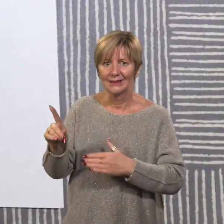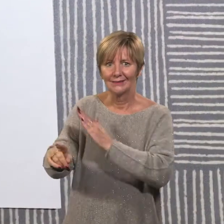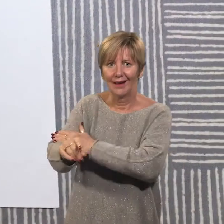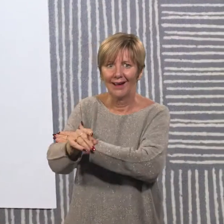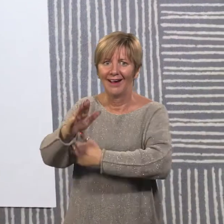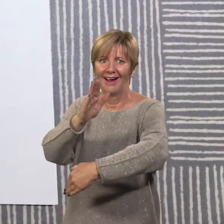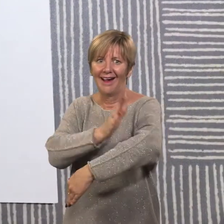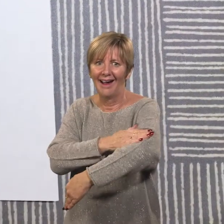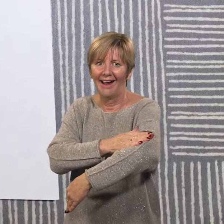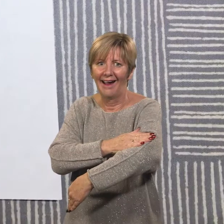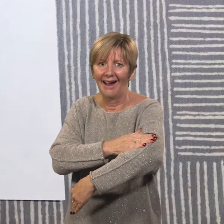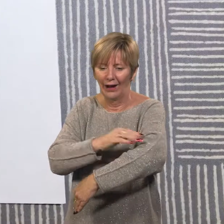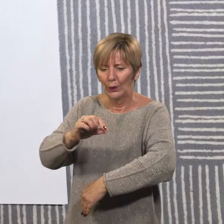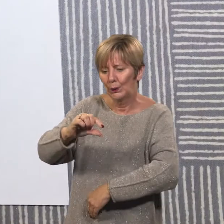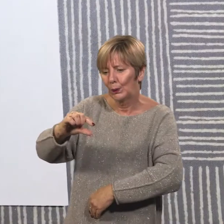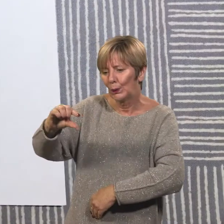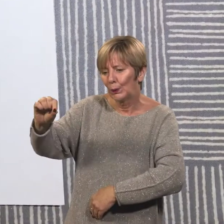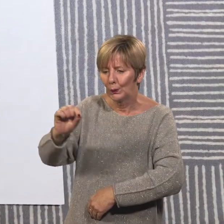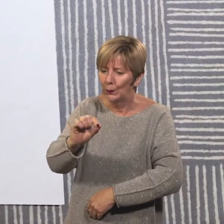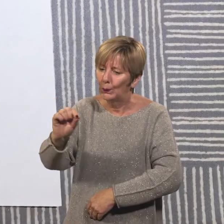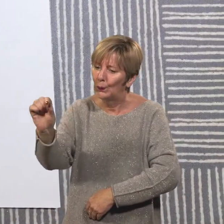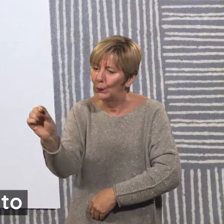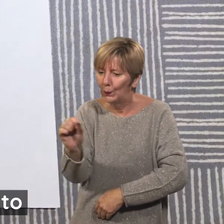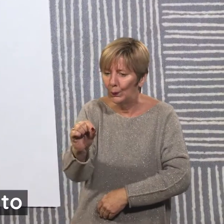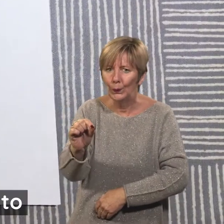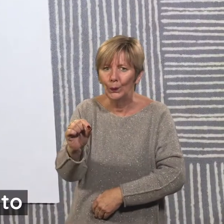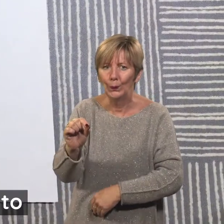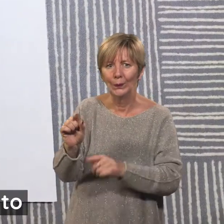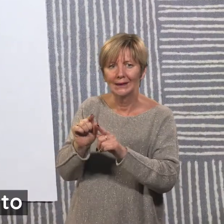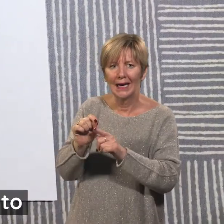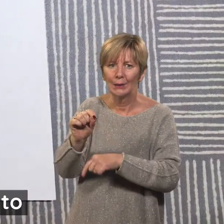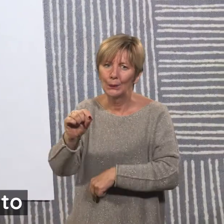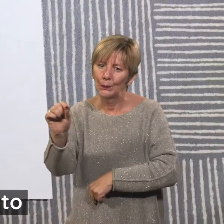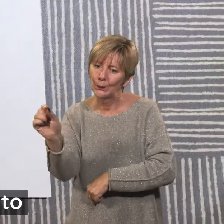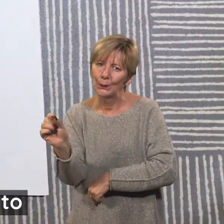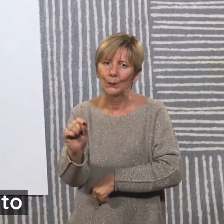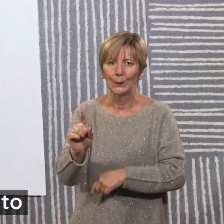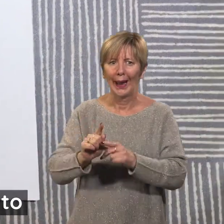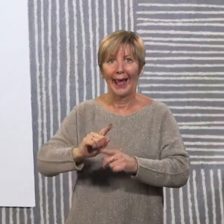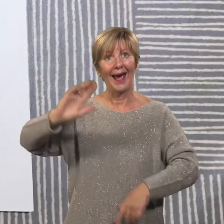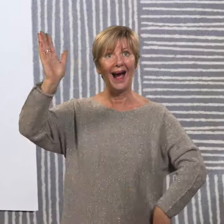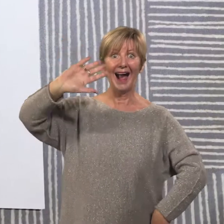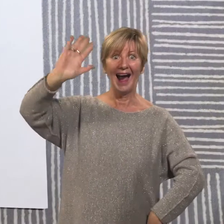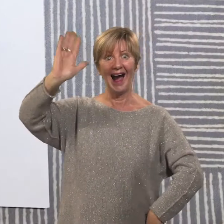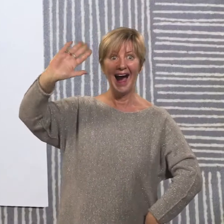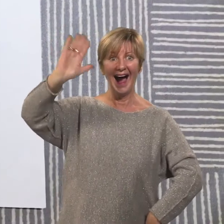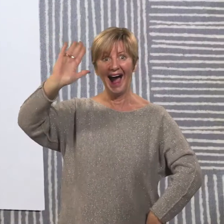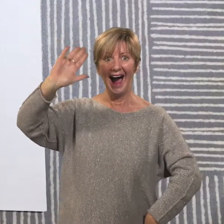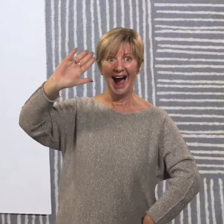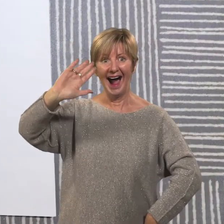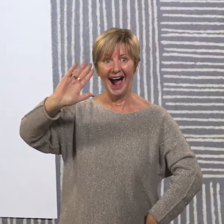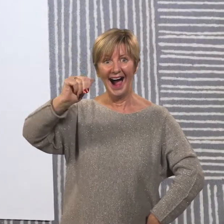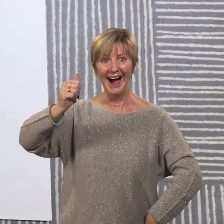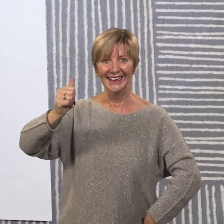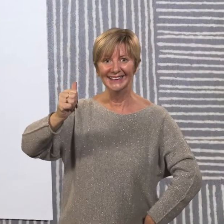of longer tube shapes. So this elf's going to be waving, so I'm going to have one tube shape going